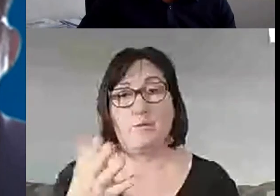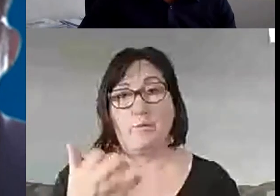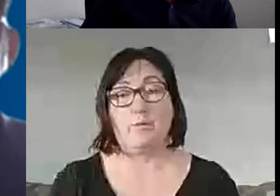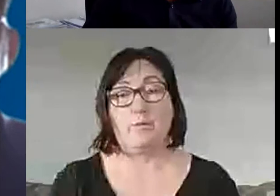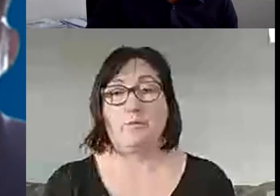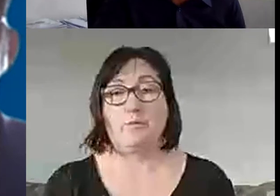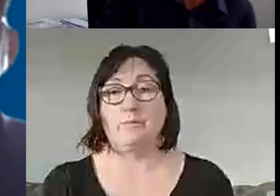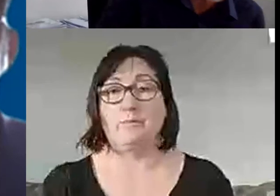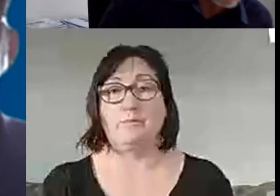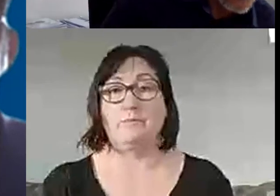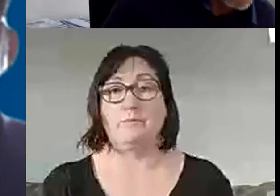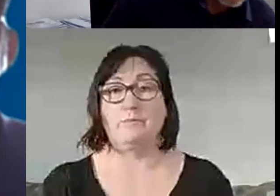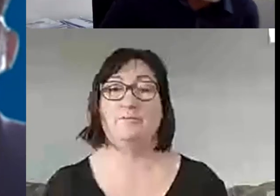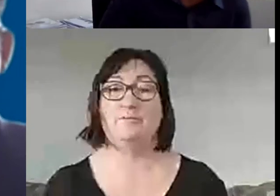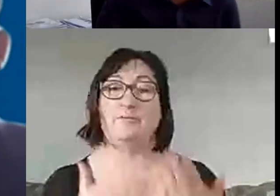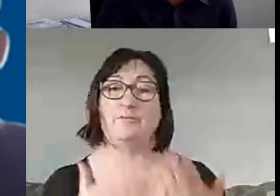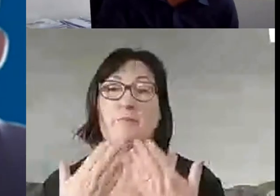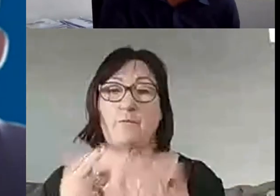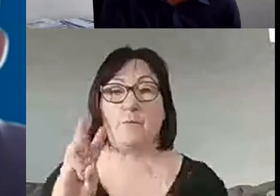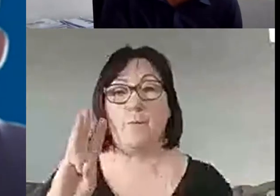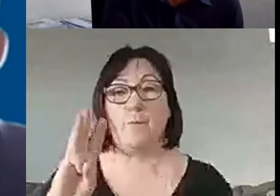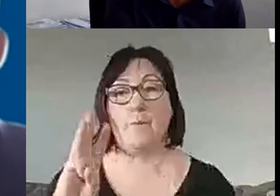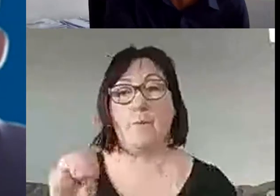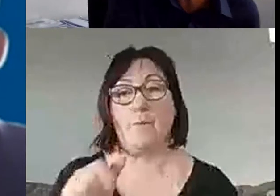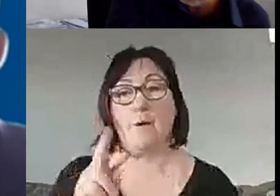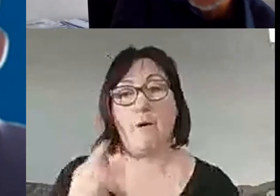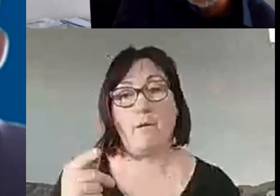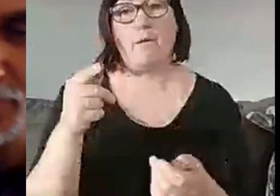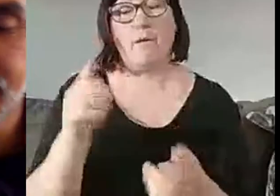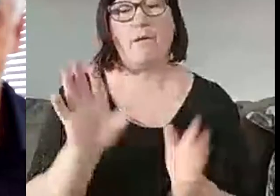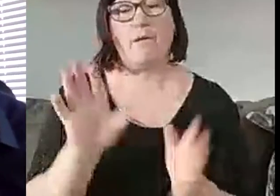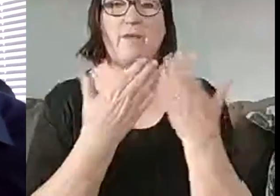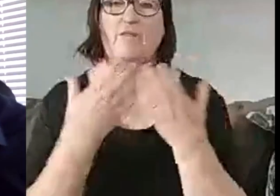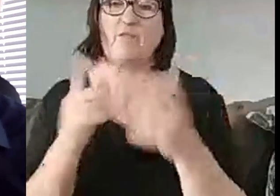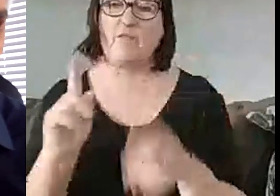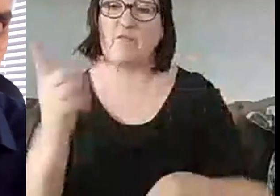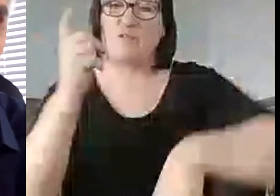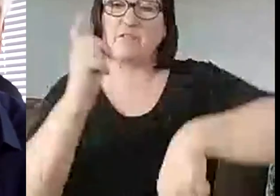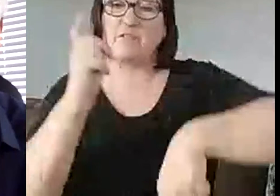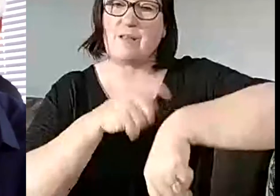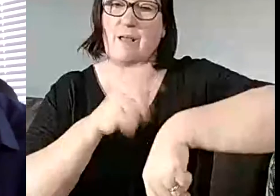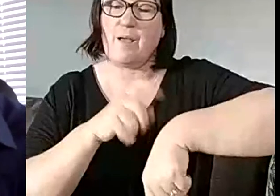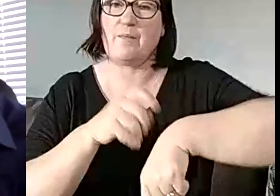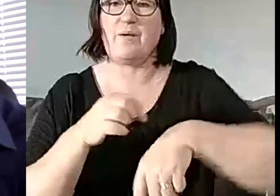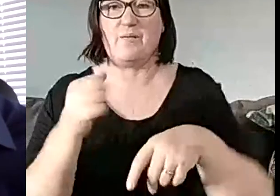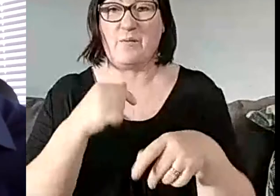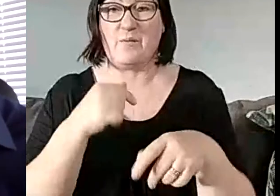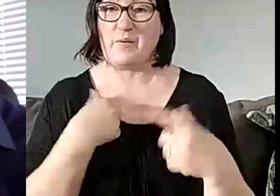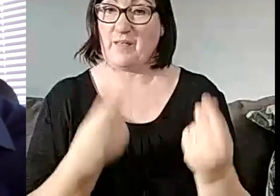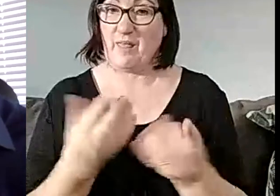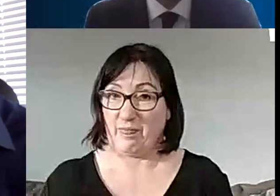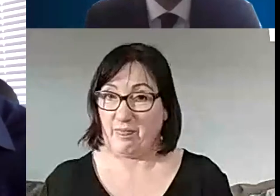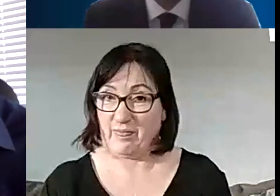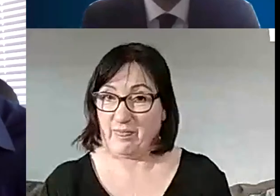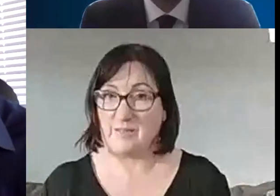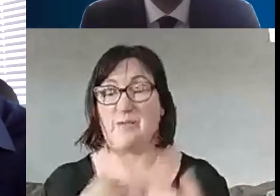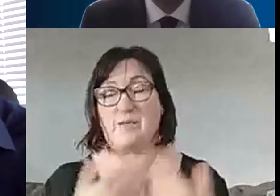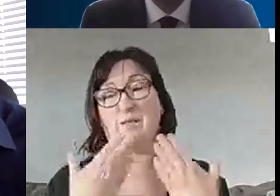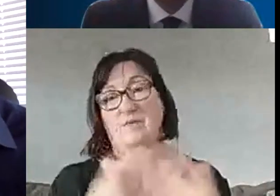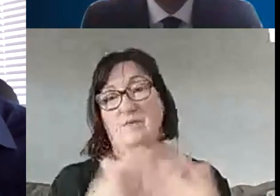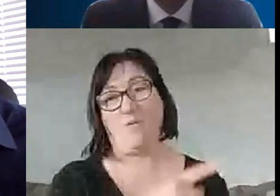Thank you, Mark. That was fantastic. I really enjoyed that. For the first time we've done it, I wanted to say thank you to all the panelists. You did